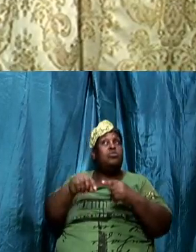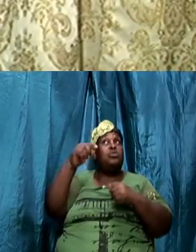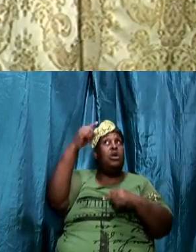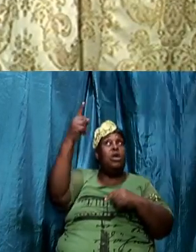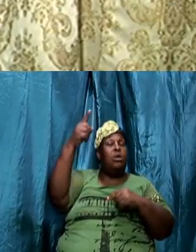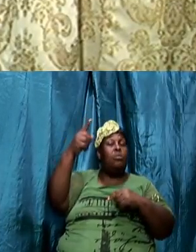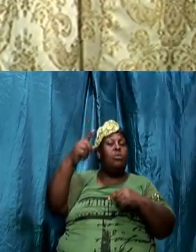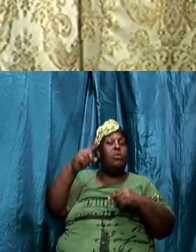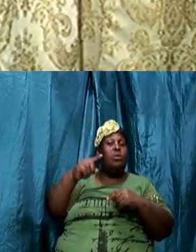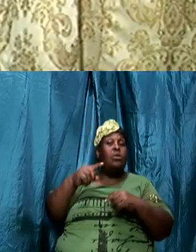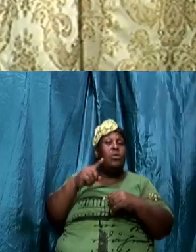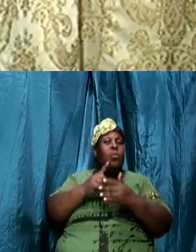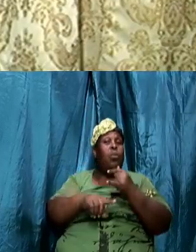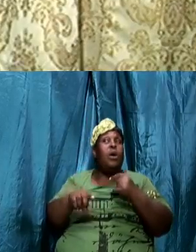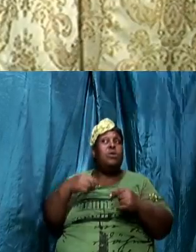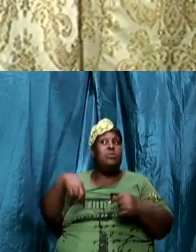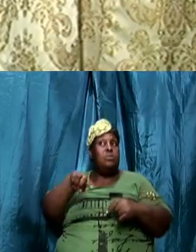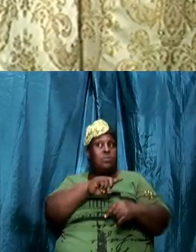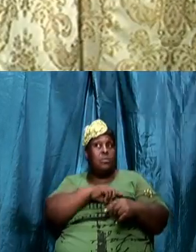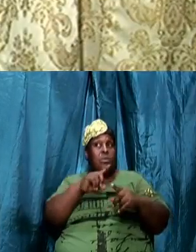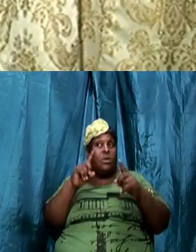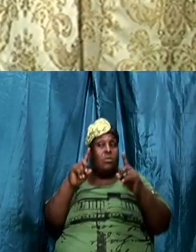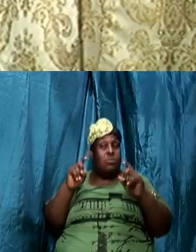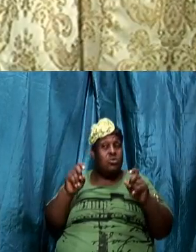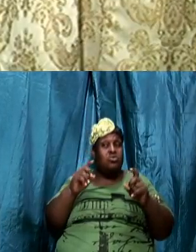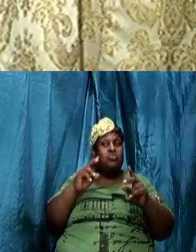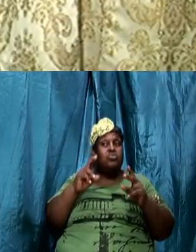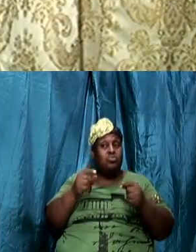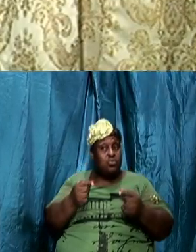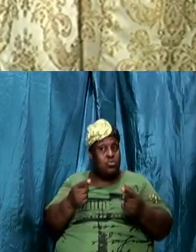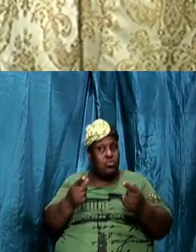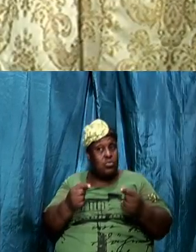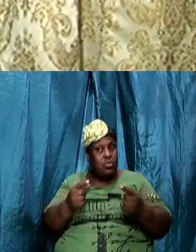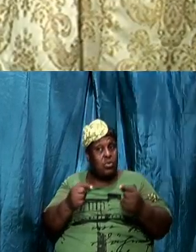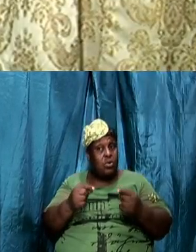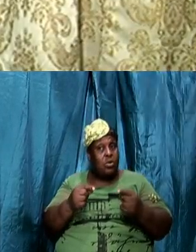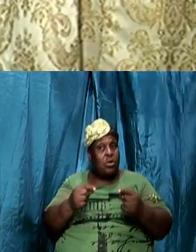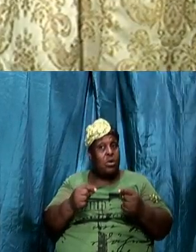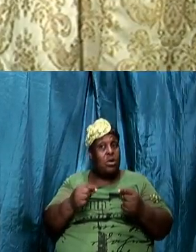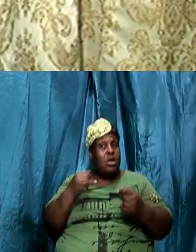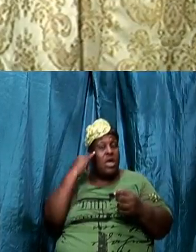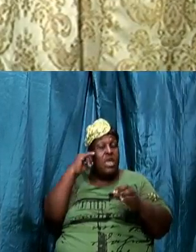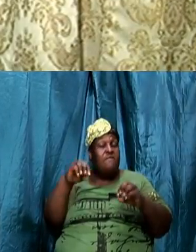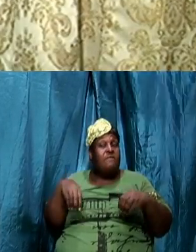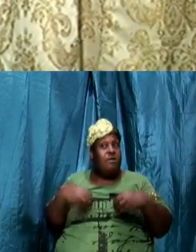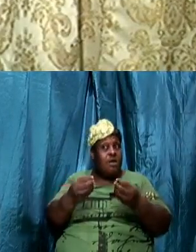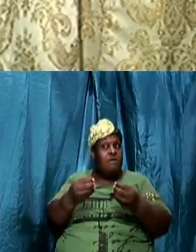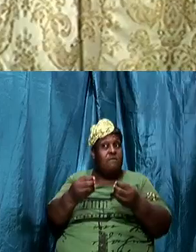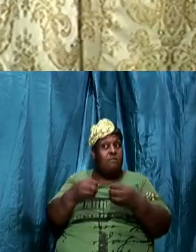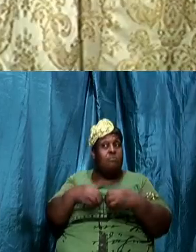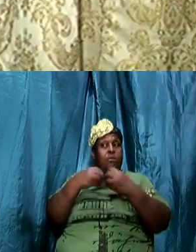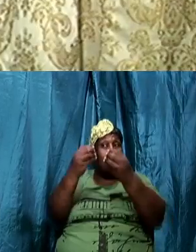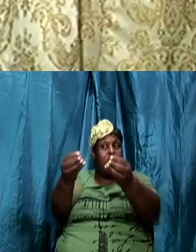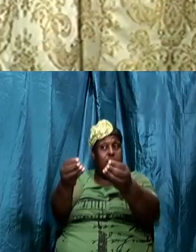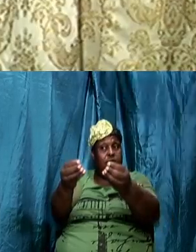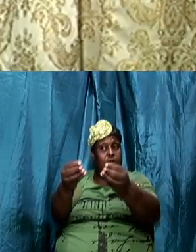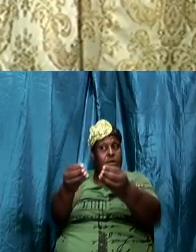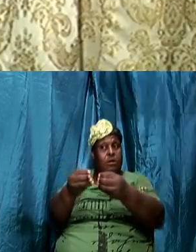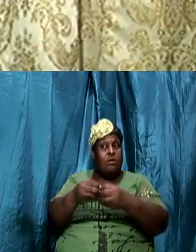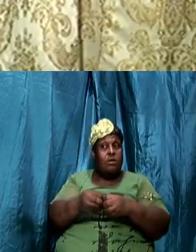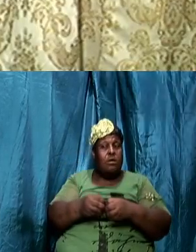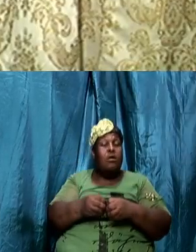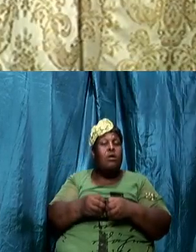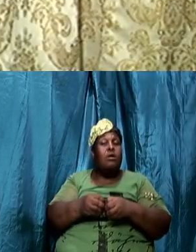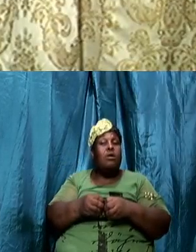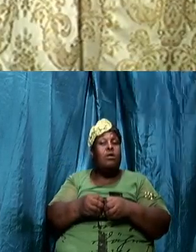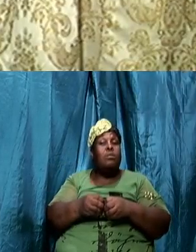if we are going to make an offering, we have to be careful how we come with the offering, because we can't just come anyway. But for whatever